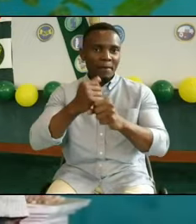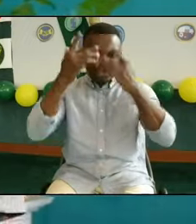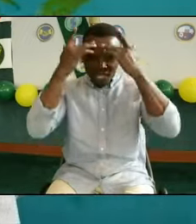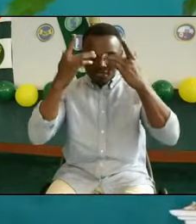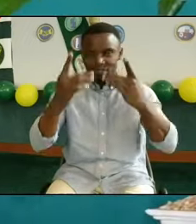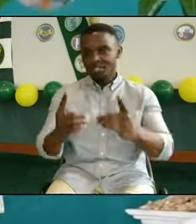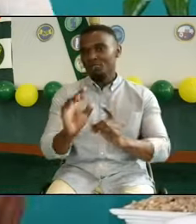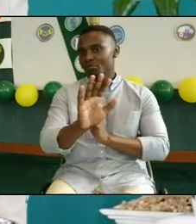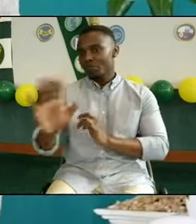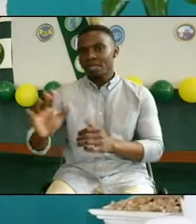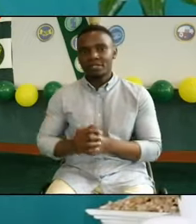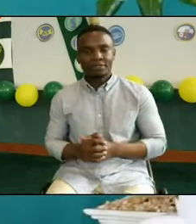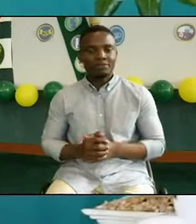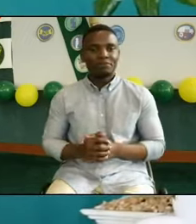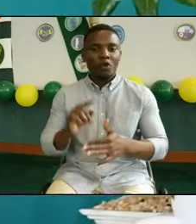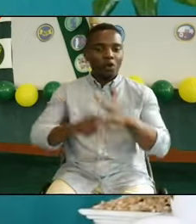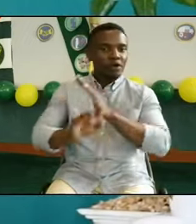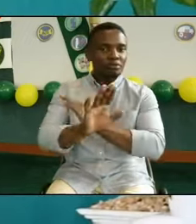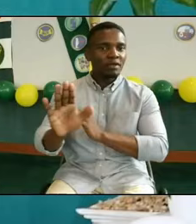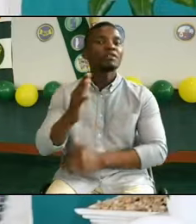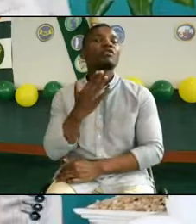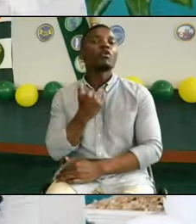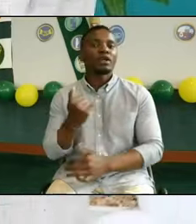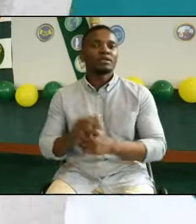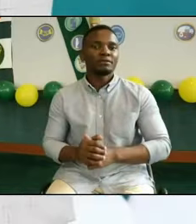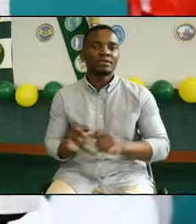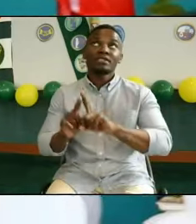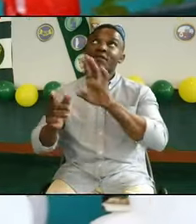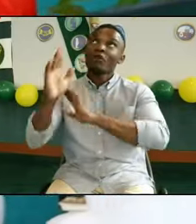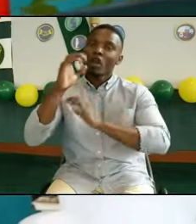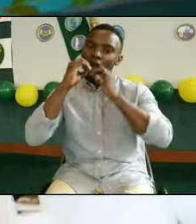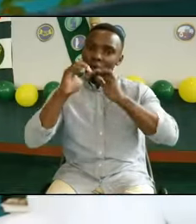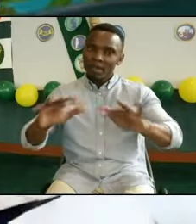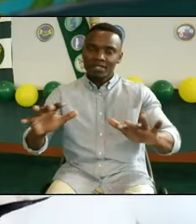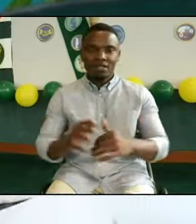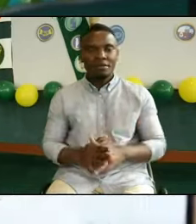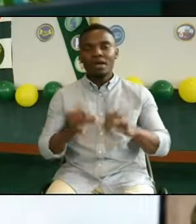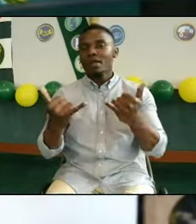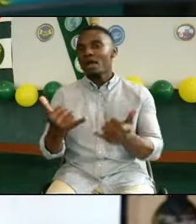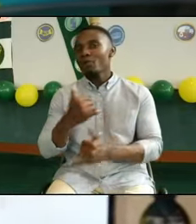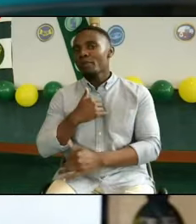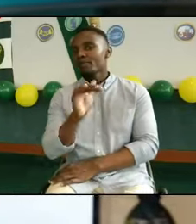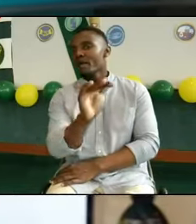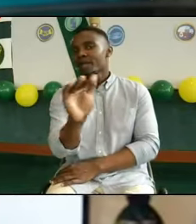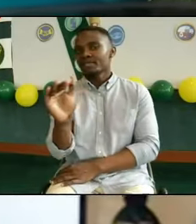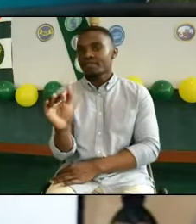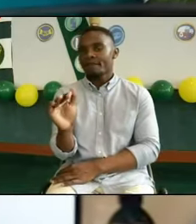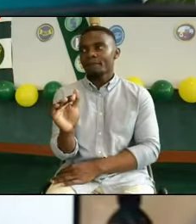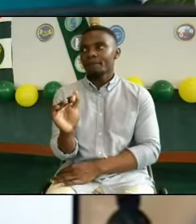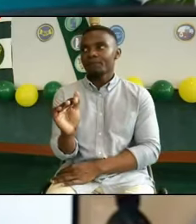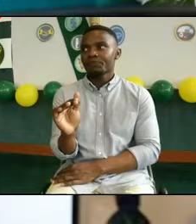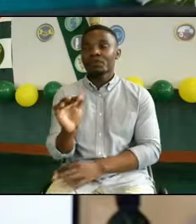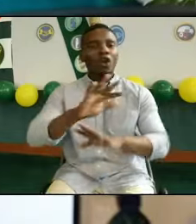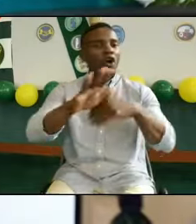according to their own will. And God blessed it. So I am asking you today too. All the